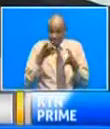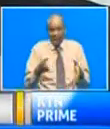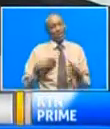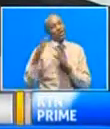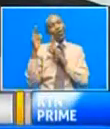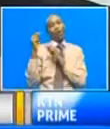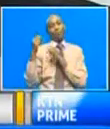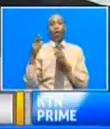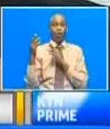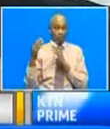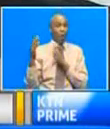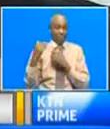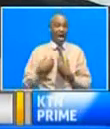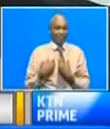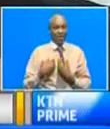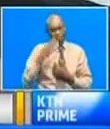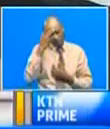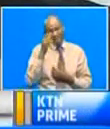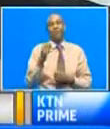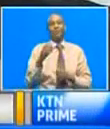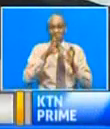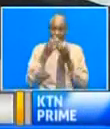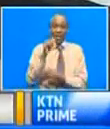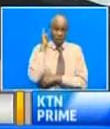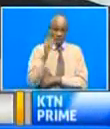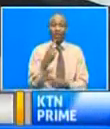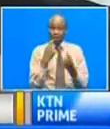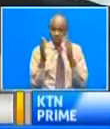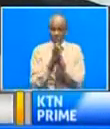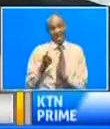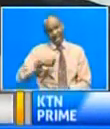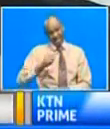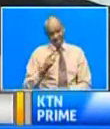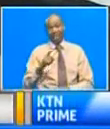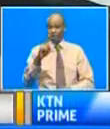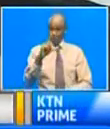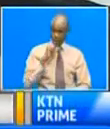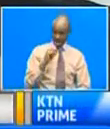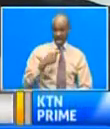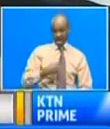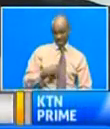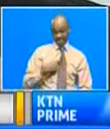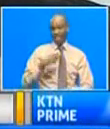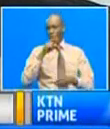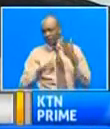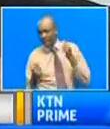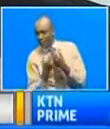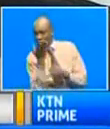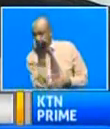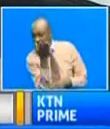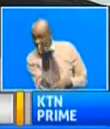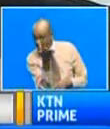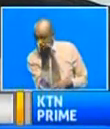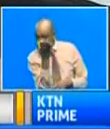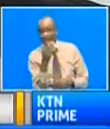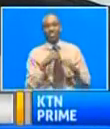hopes because the family lawyer has been able to speak to us and he has given us updates on what is